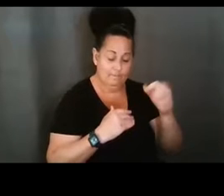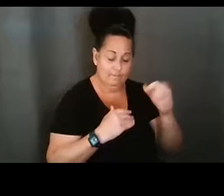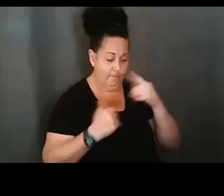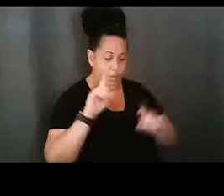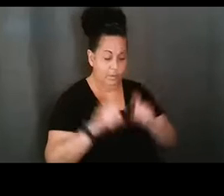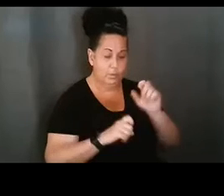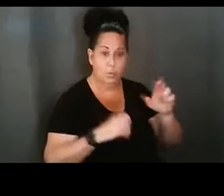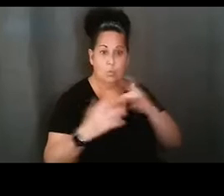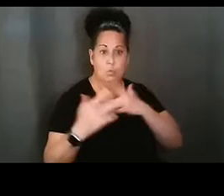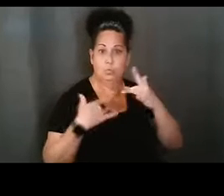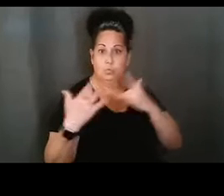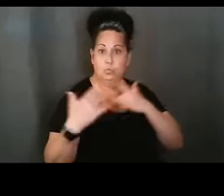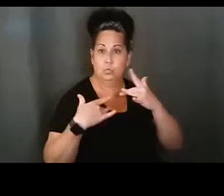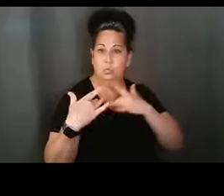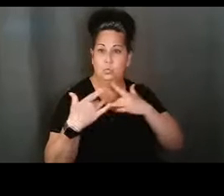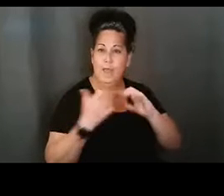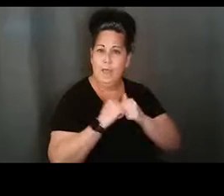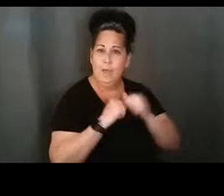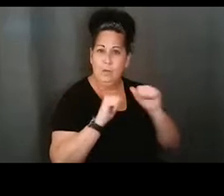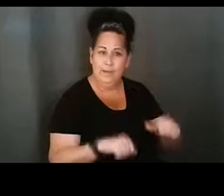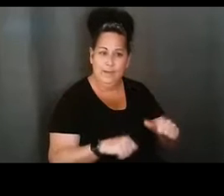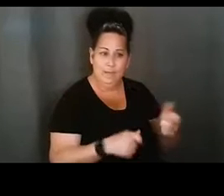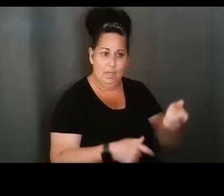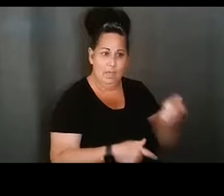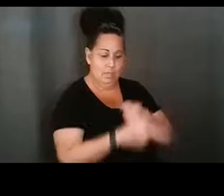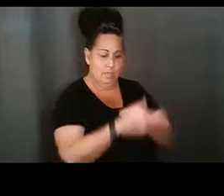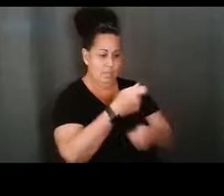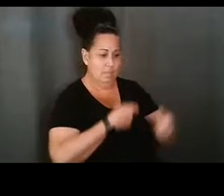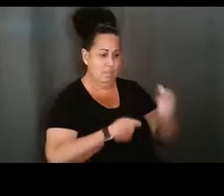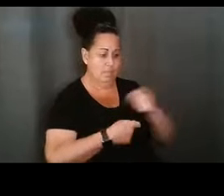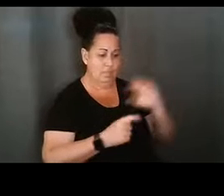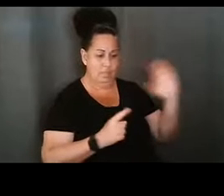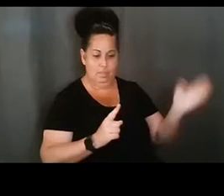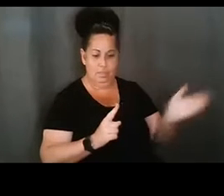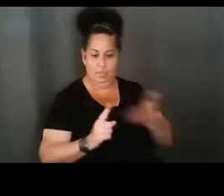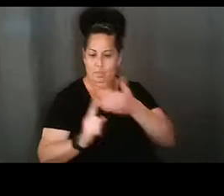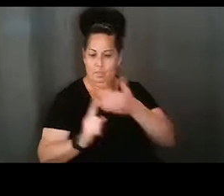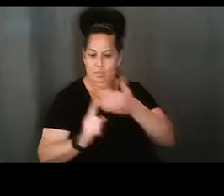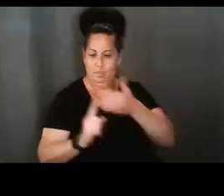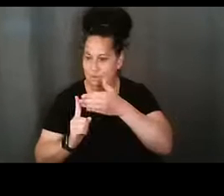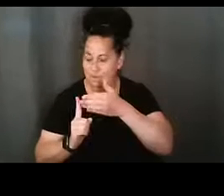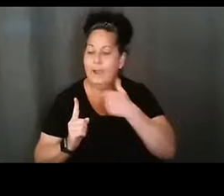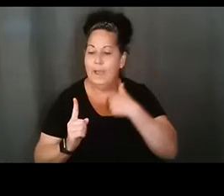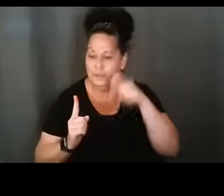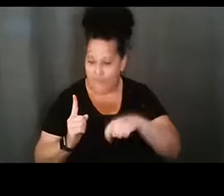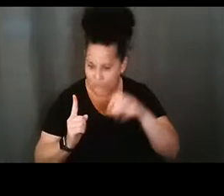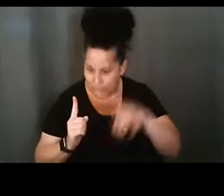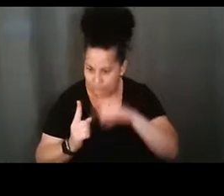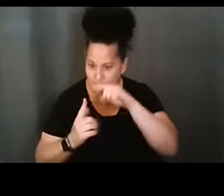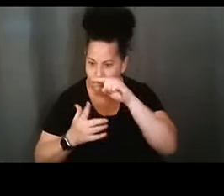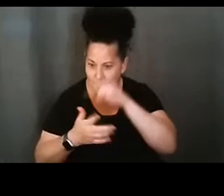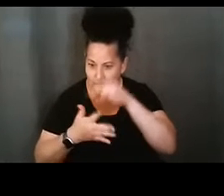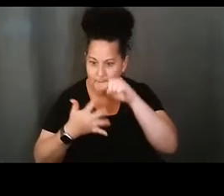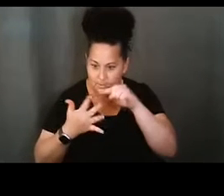they'll get back with me. But how can I get him redirected back to, okay, I know this is what I need to do. I need to stay focused on